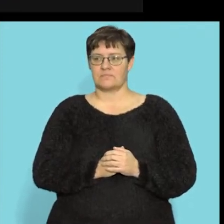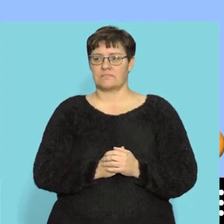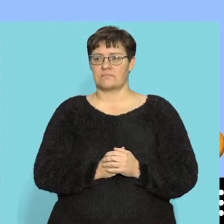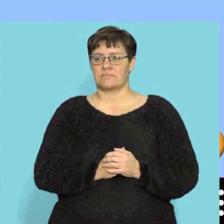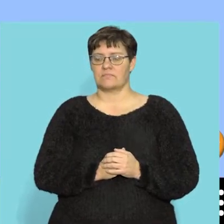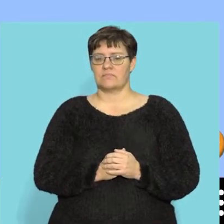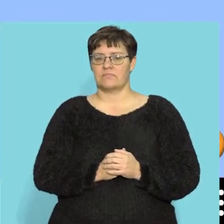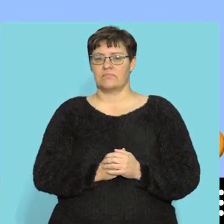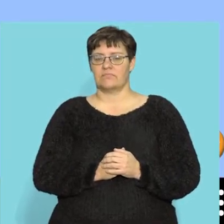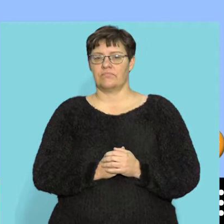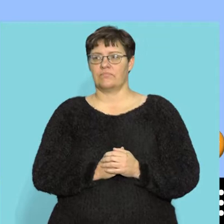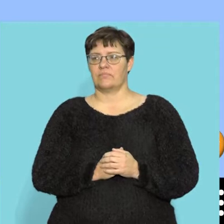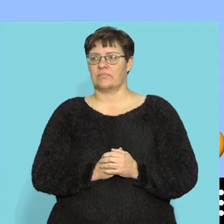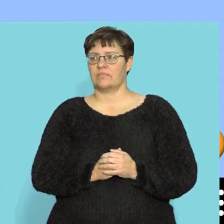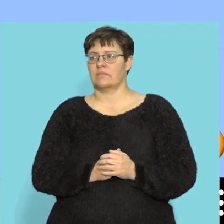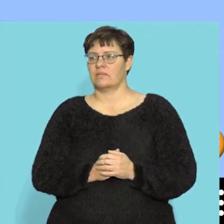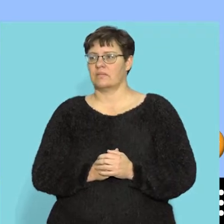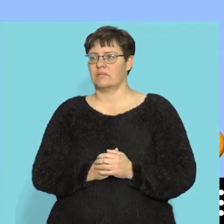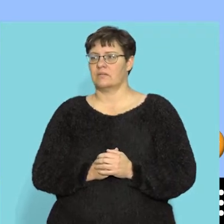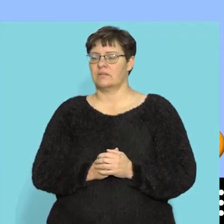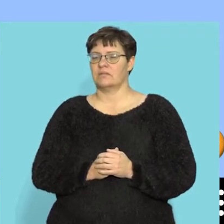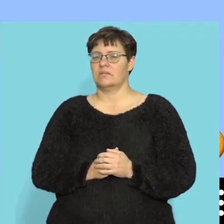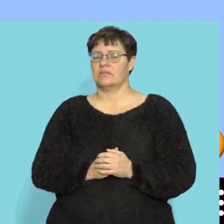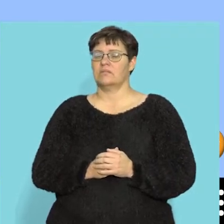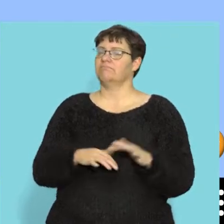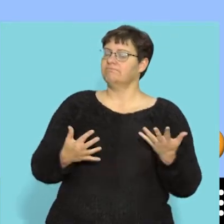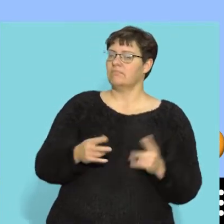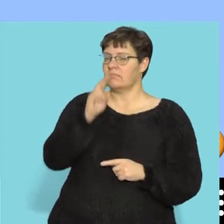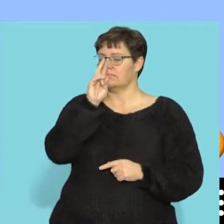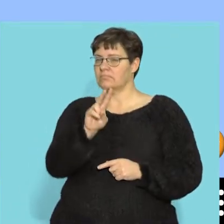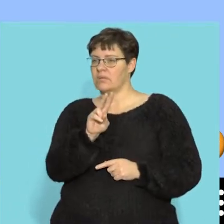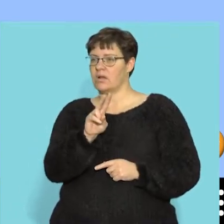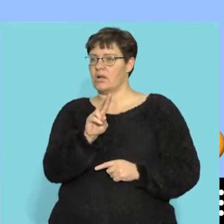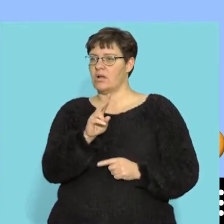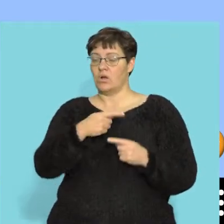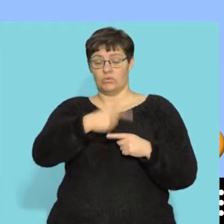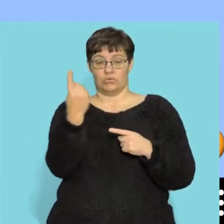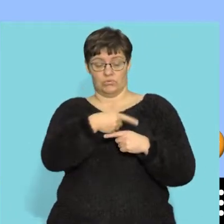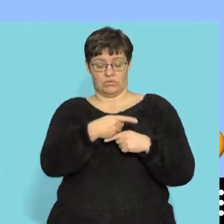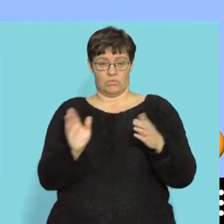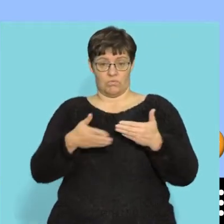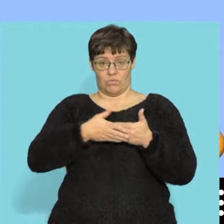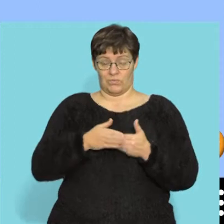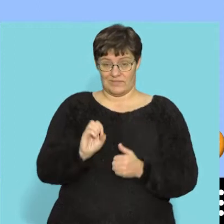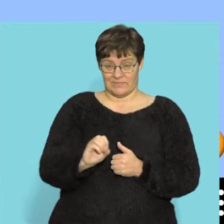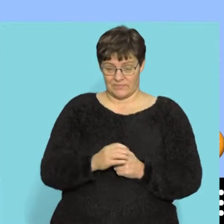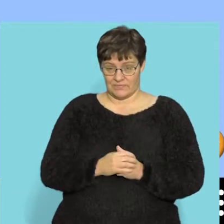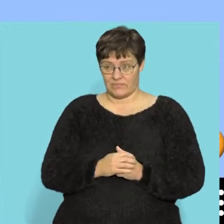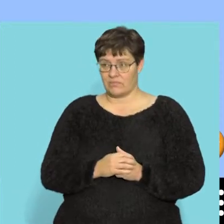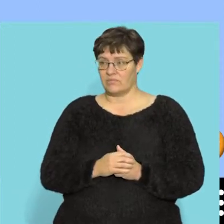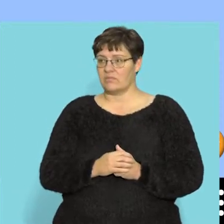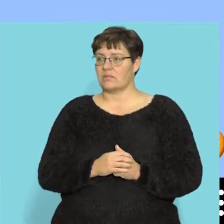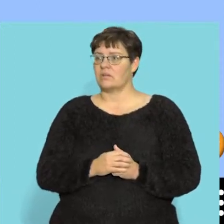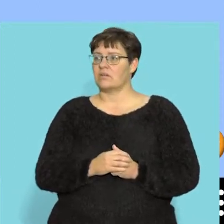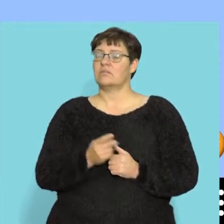quickly go to our simulation, right? Okay, so if we close the switch, okay, because before